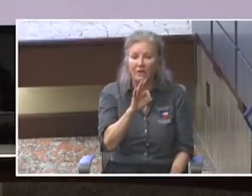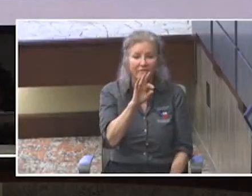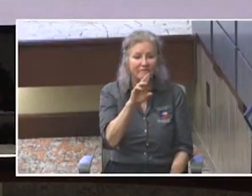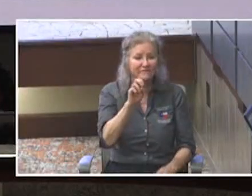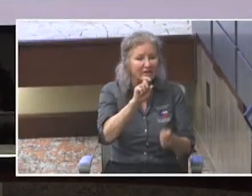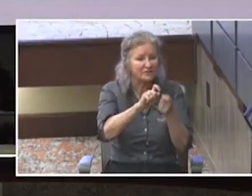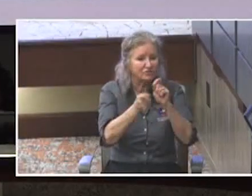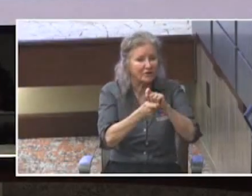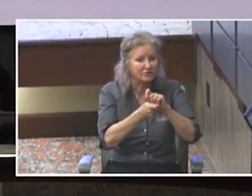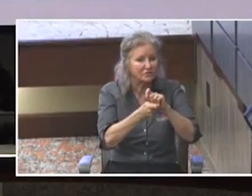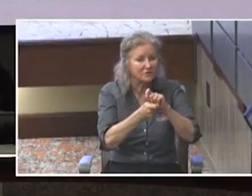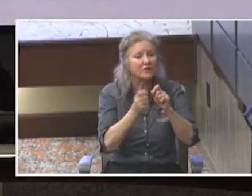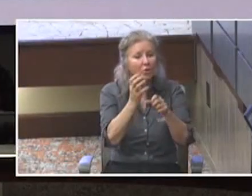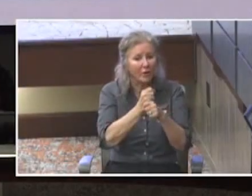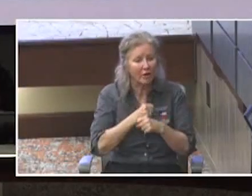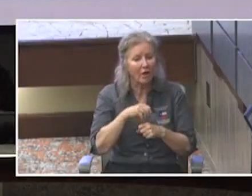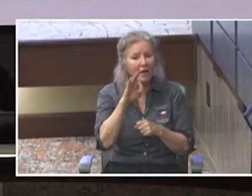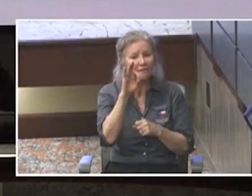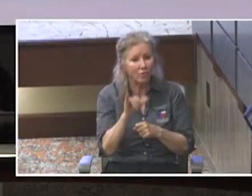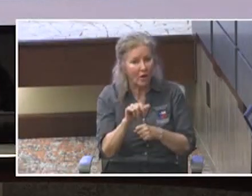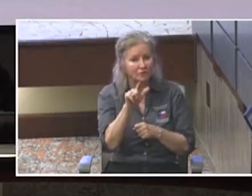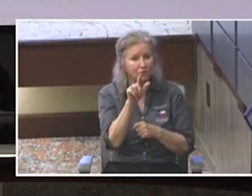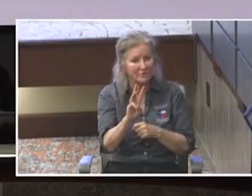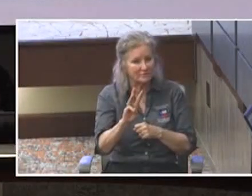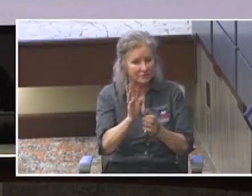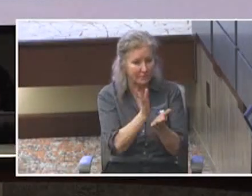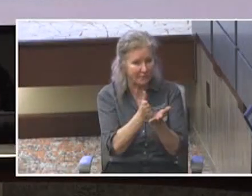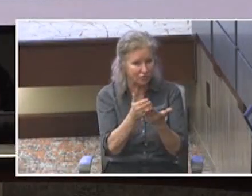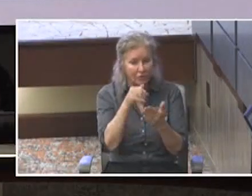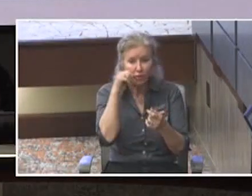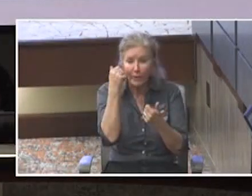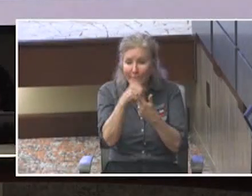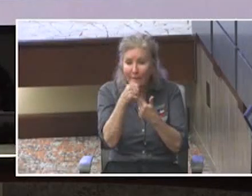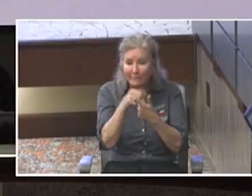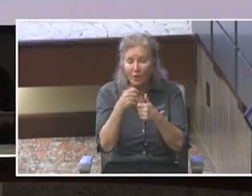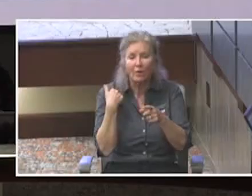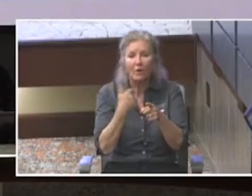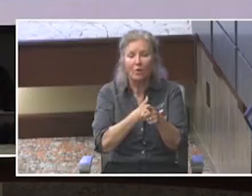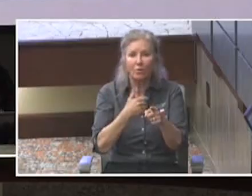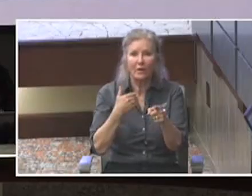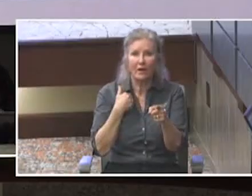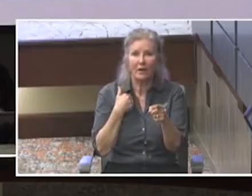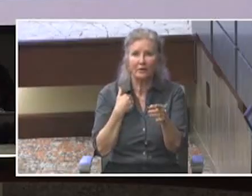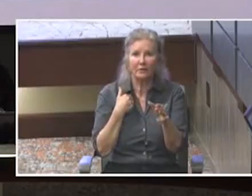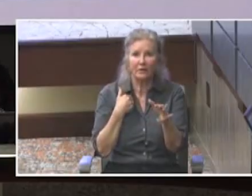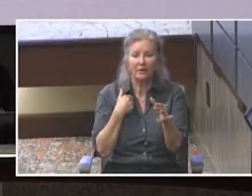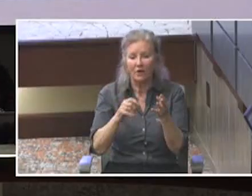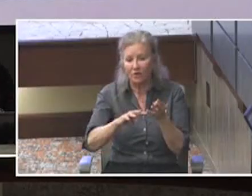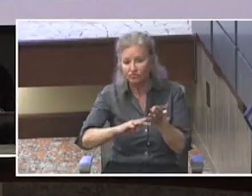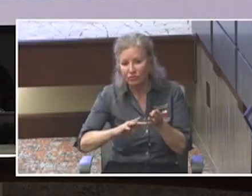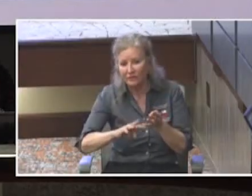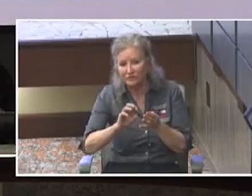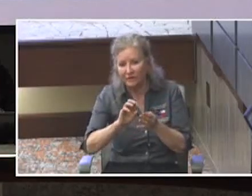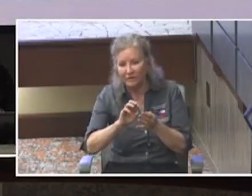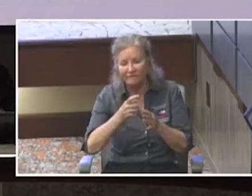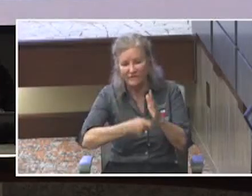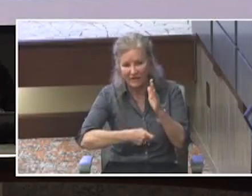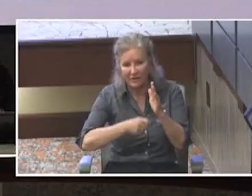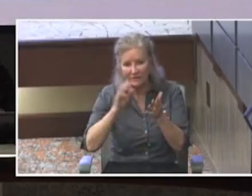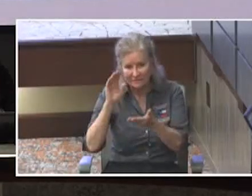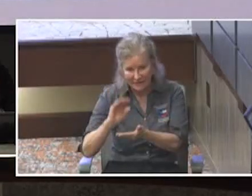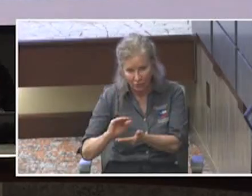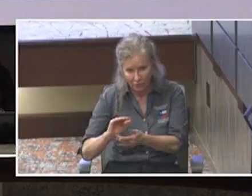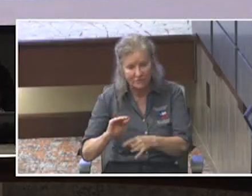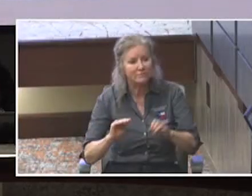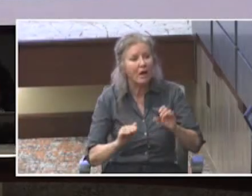that we've got in the FY26 budget. So if you'll recall, we had a drainage fee decrease offset by an